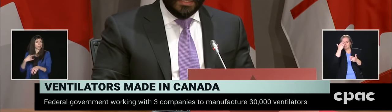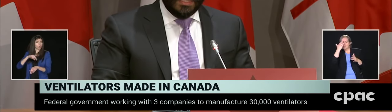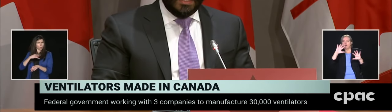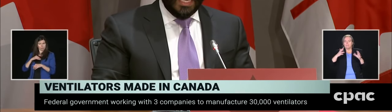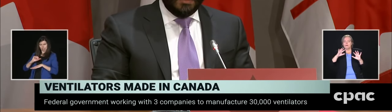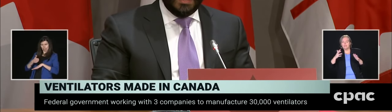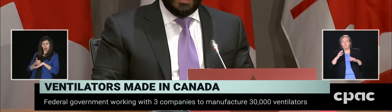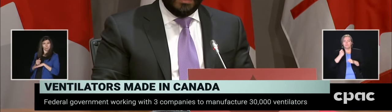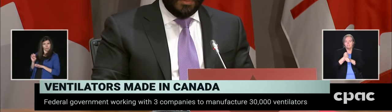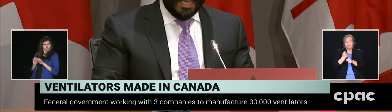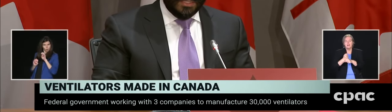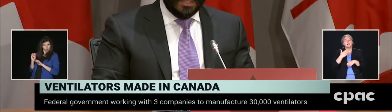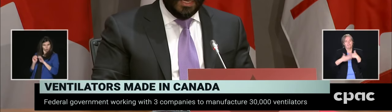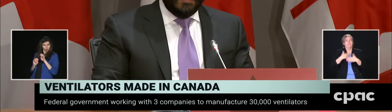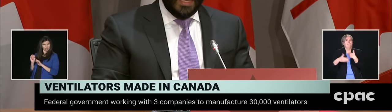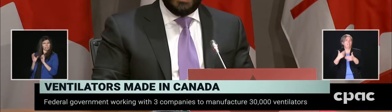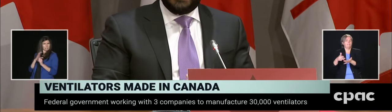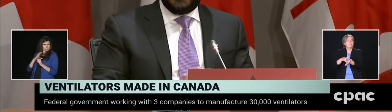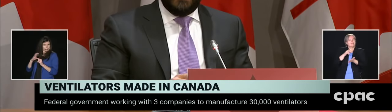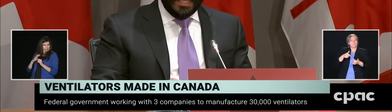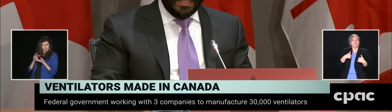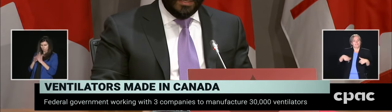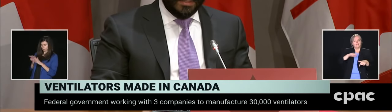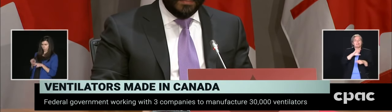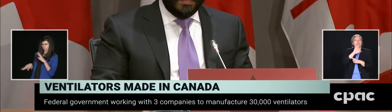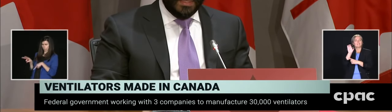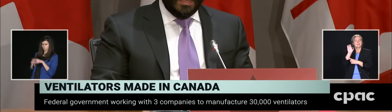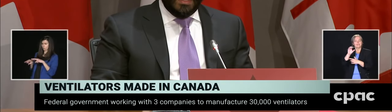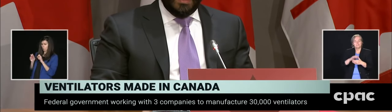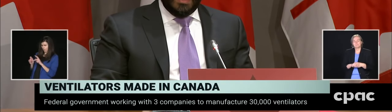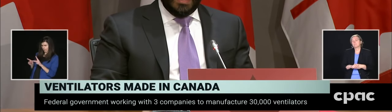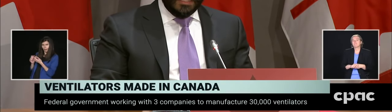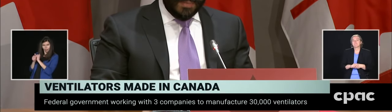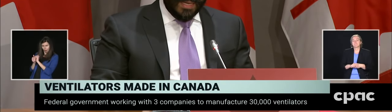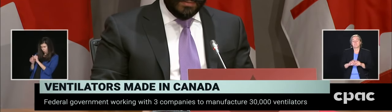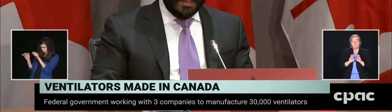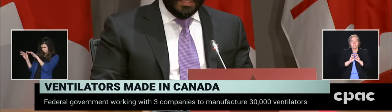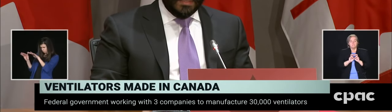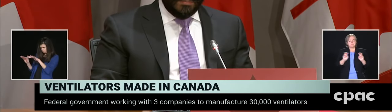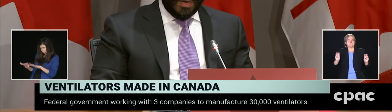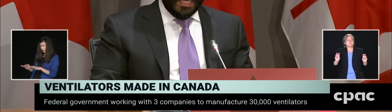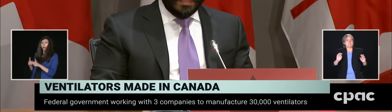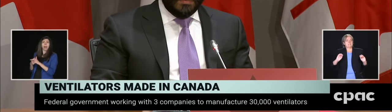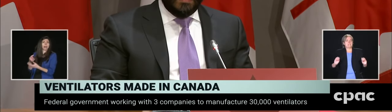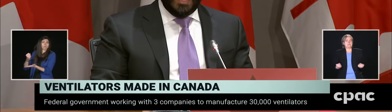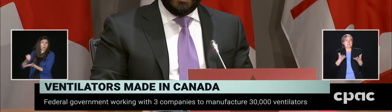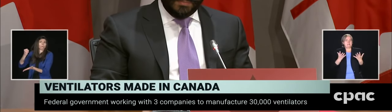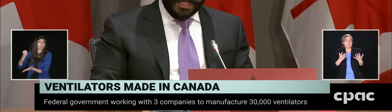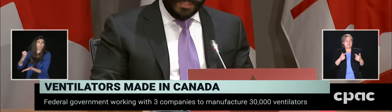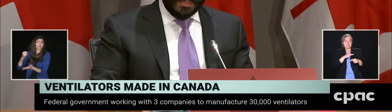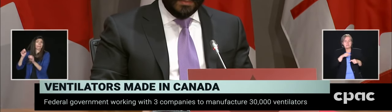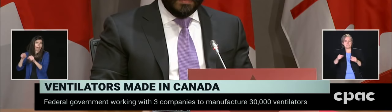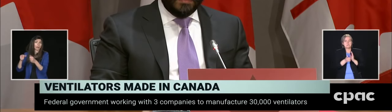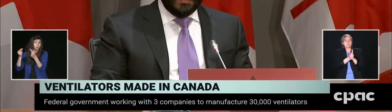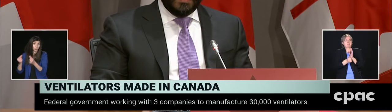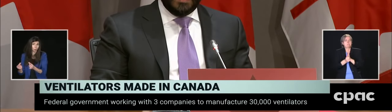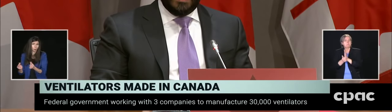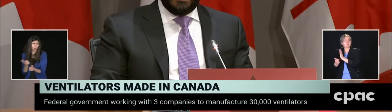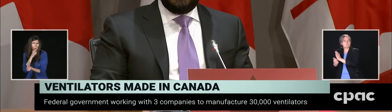diligence process to expedite the production of made-in-Canada ventilators. And this panel is comprised of health